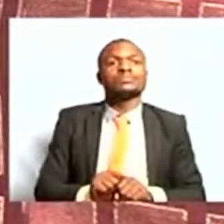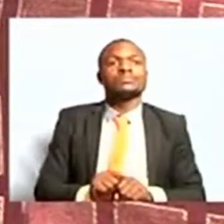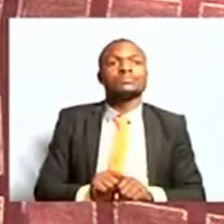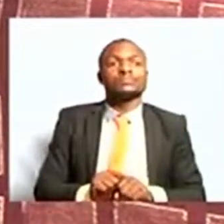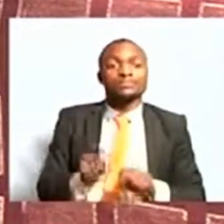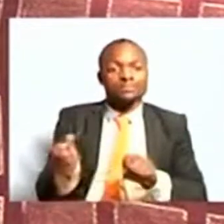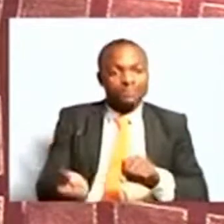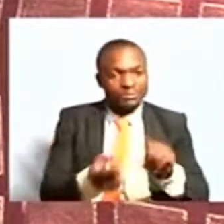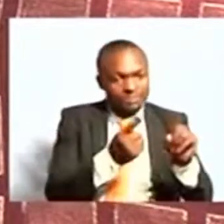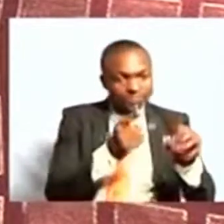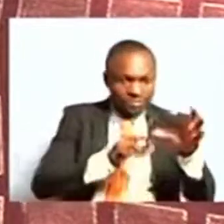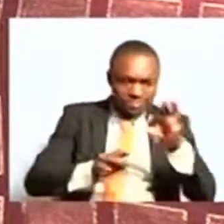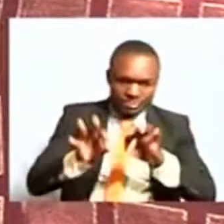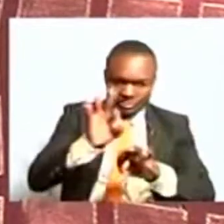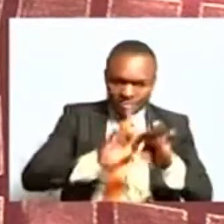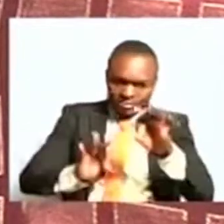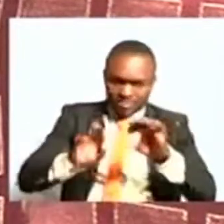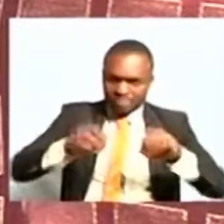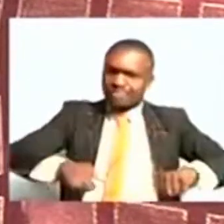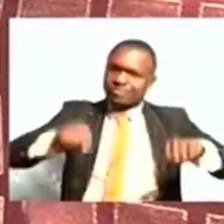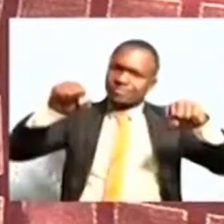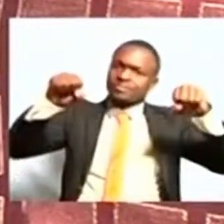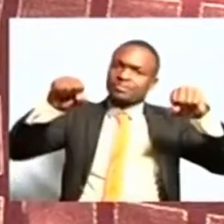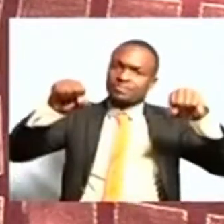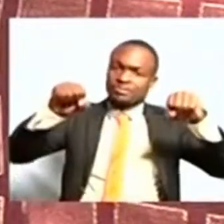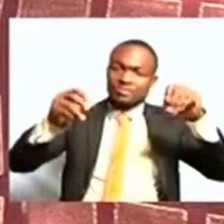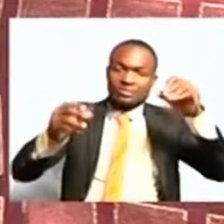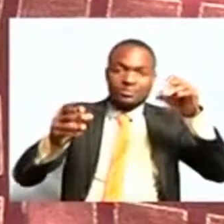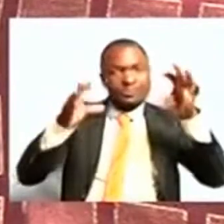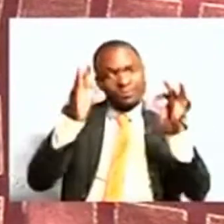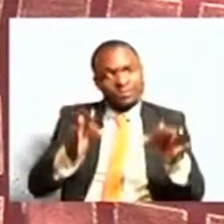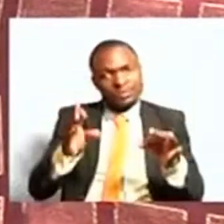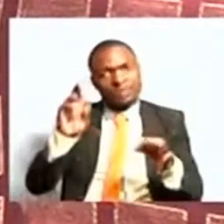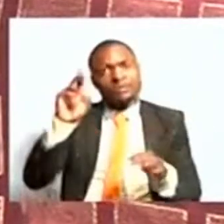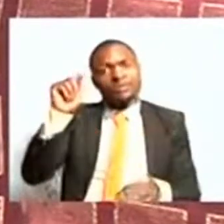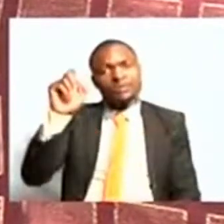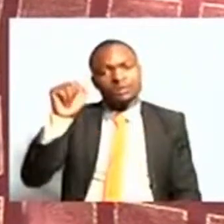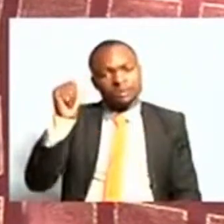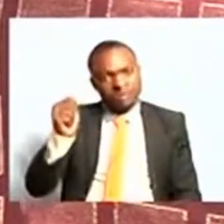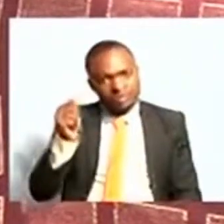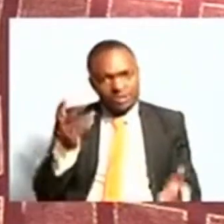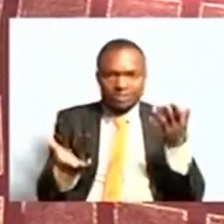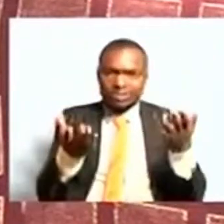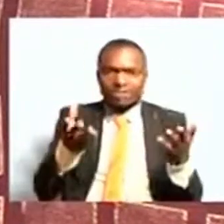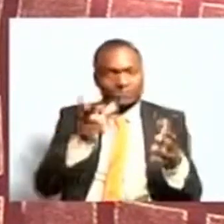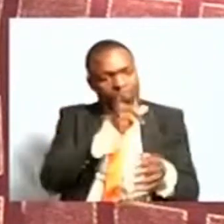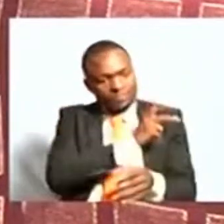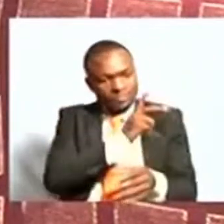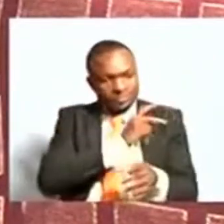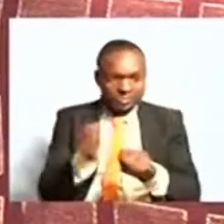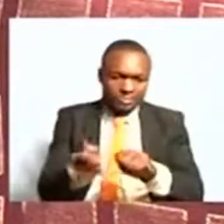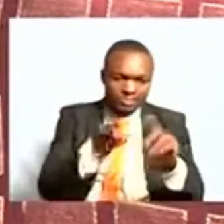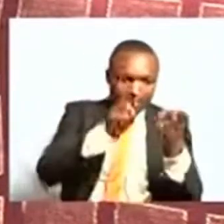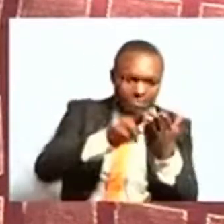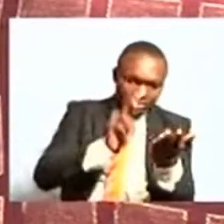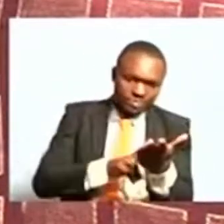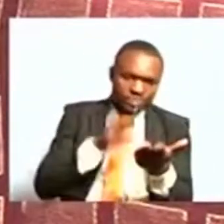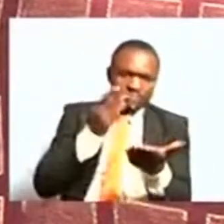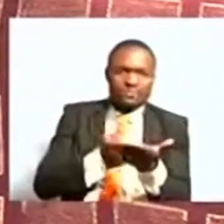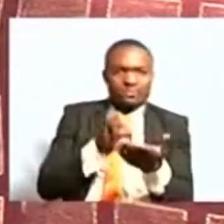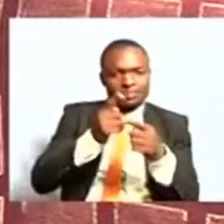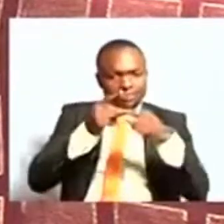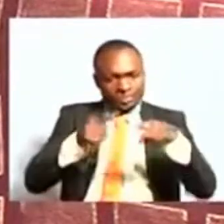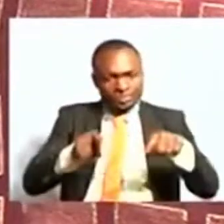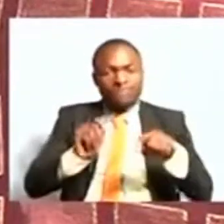Mwaima mwaya mwalondola kuma bosses kulya nga nikuratsa mwaisa nga niku police mwaya mwachita report ato efi